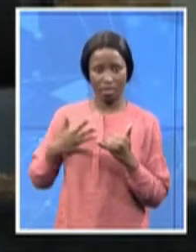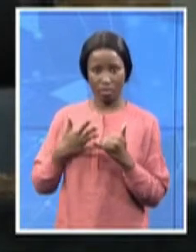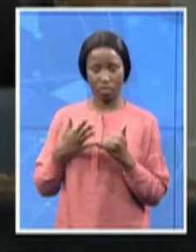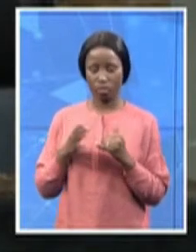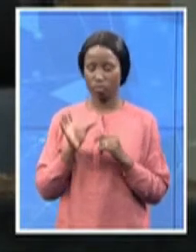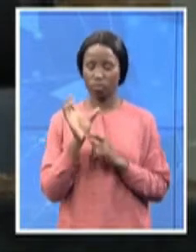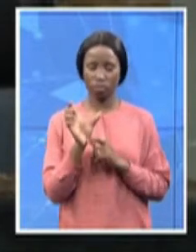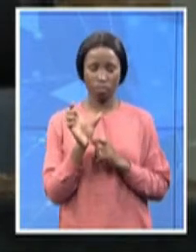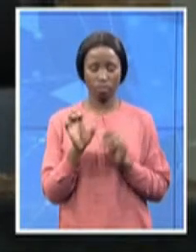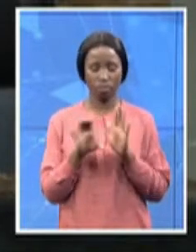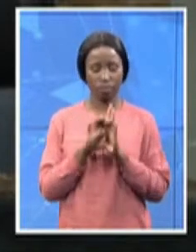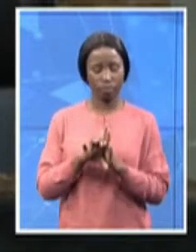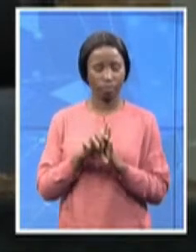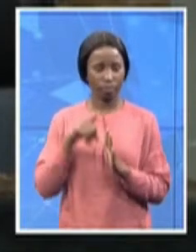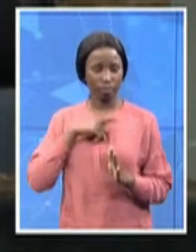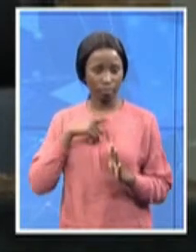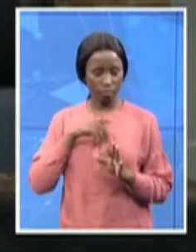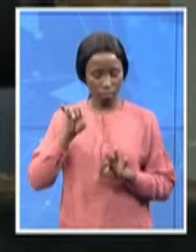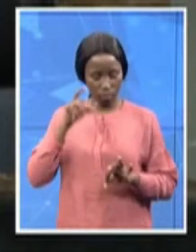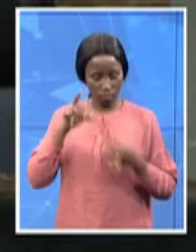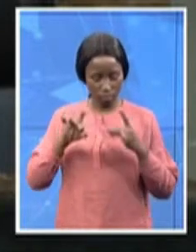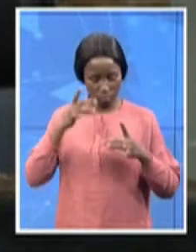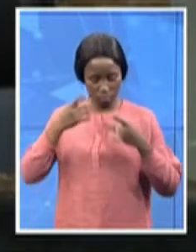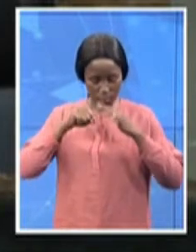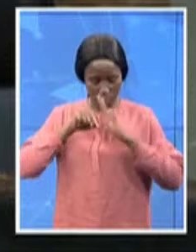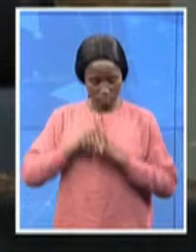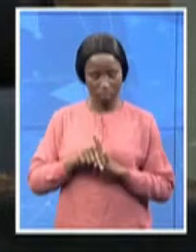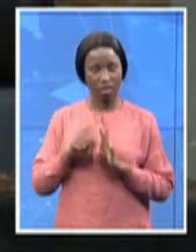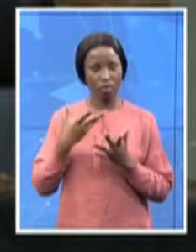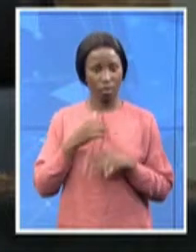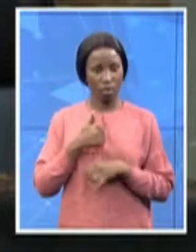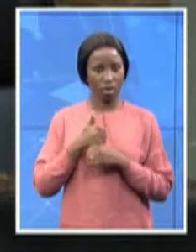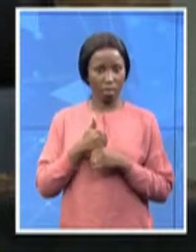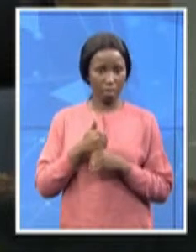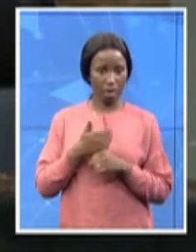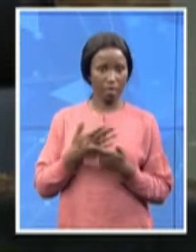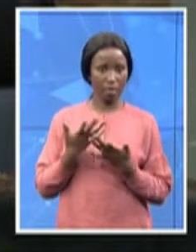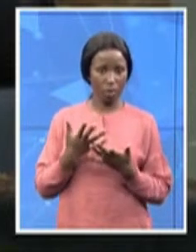to campaigns for internal leadership of political parties.